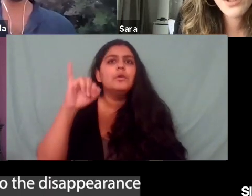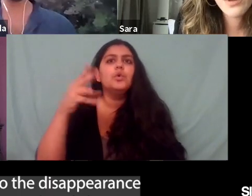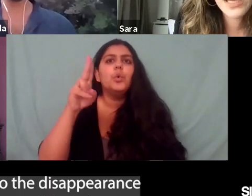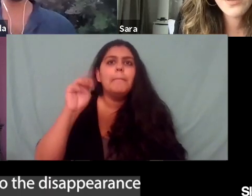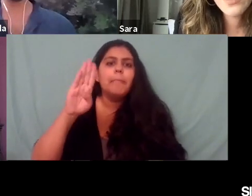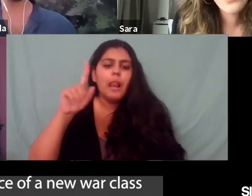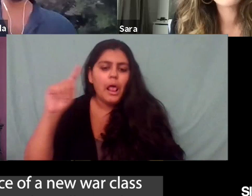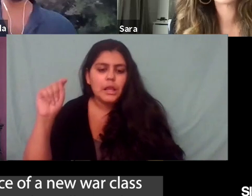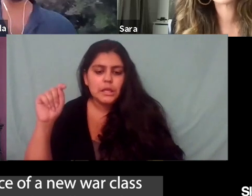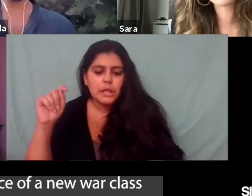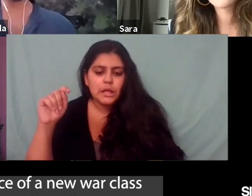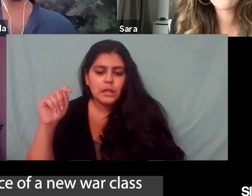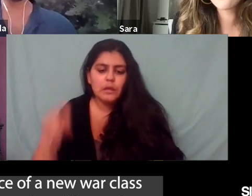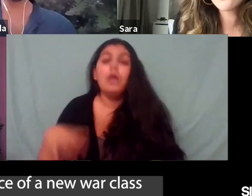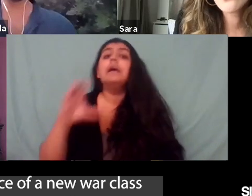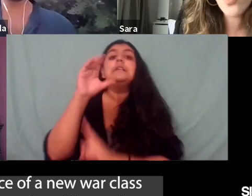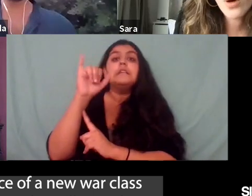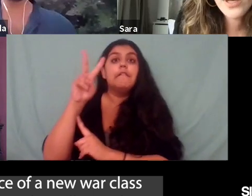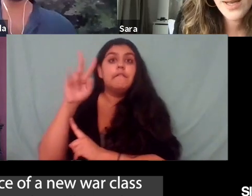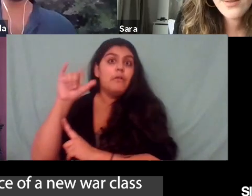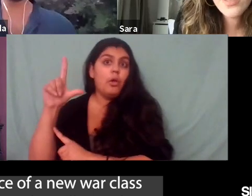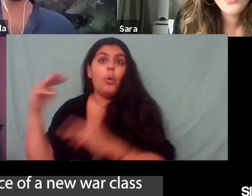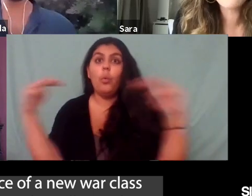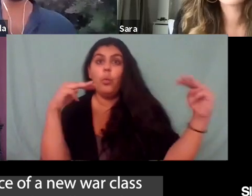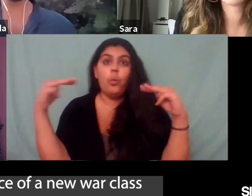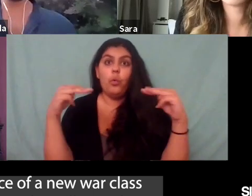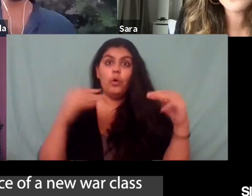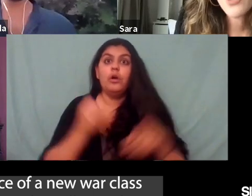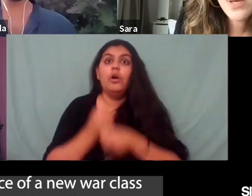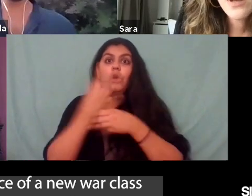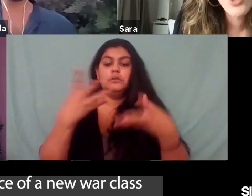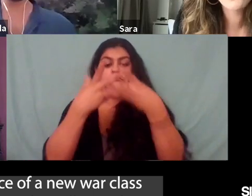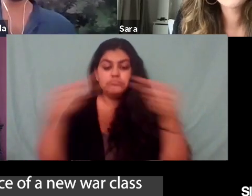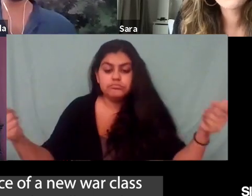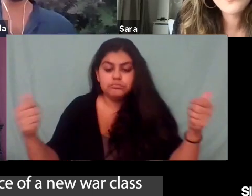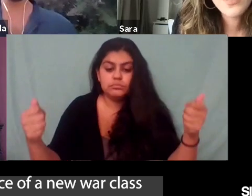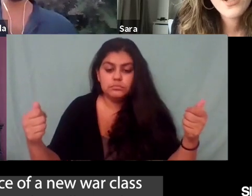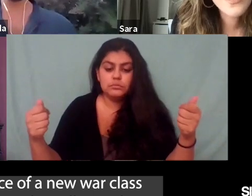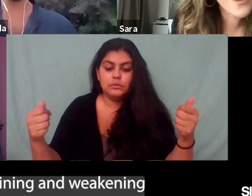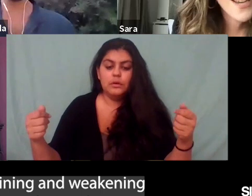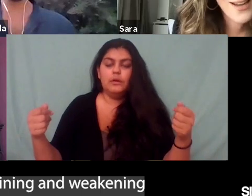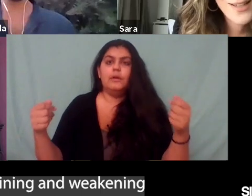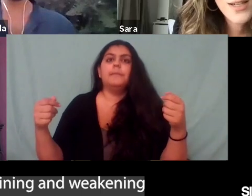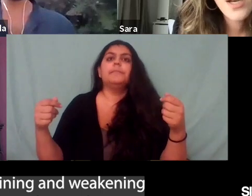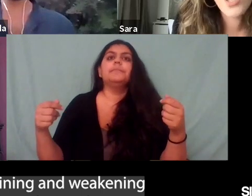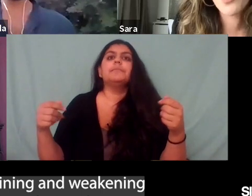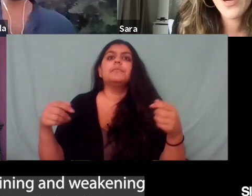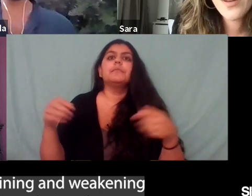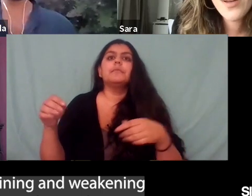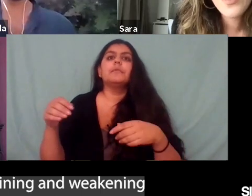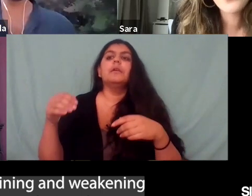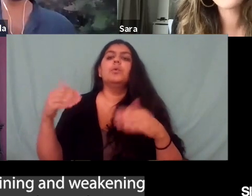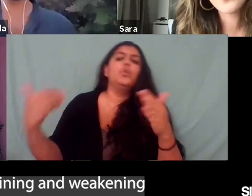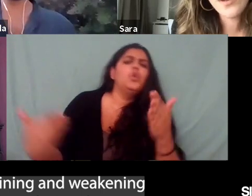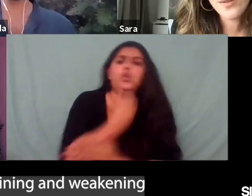founding political class and the appearance of a new war class made up of militiamen who will spend years attacking,